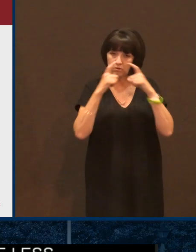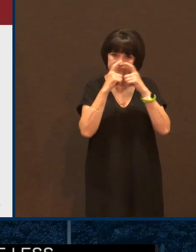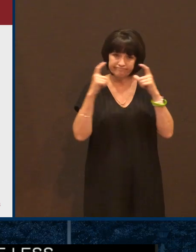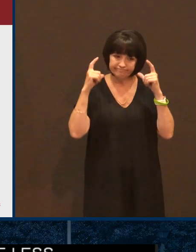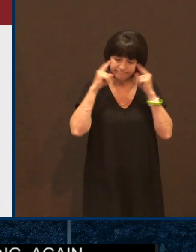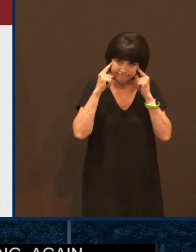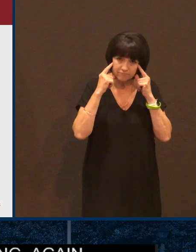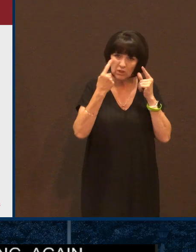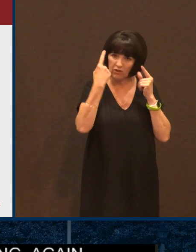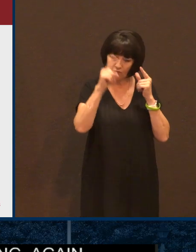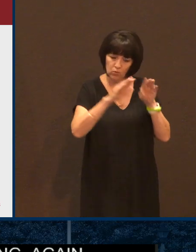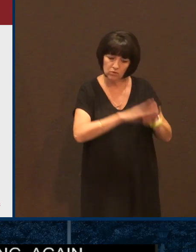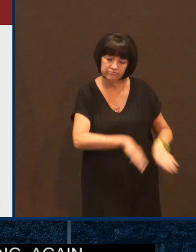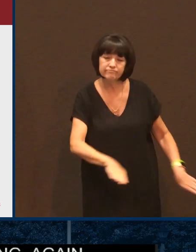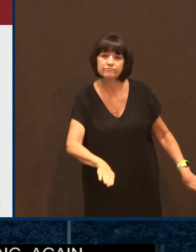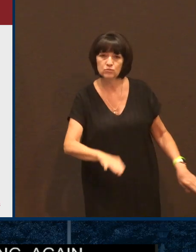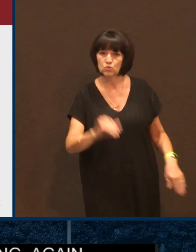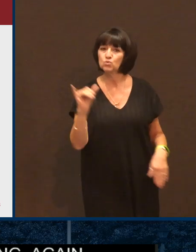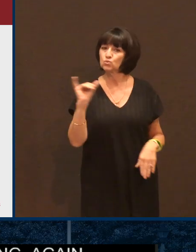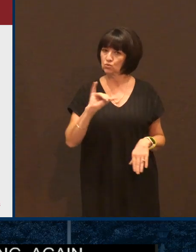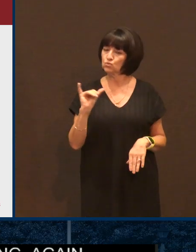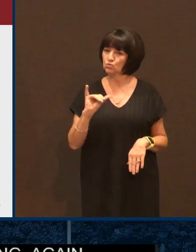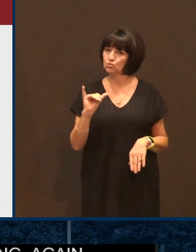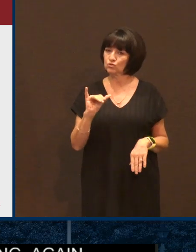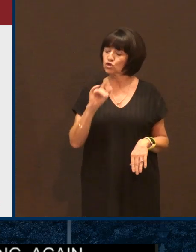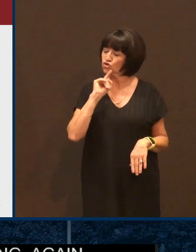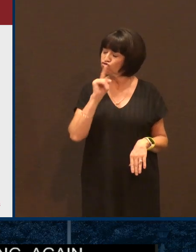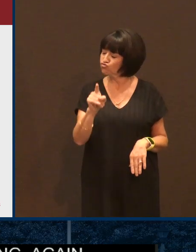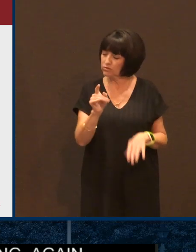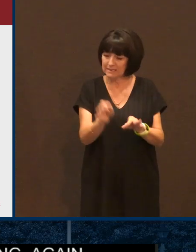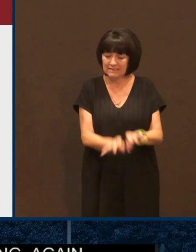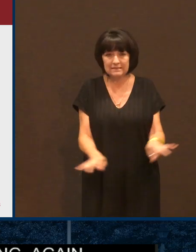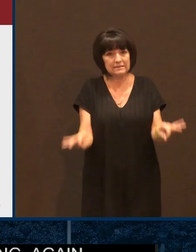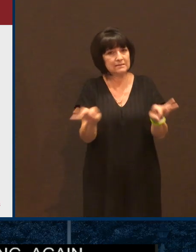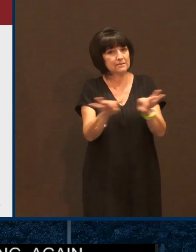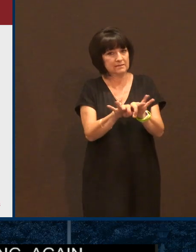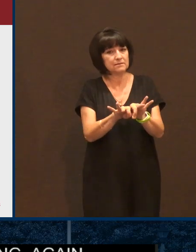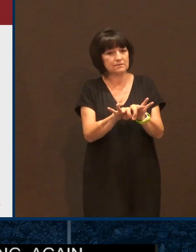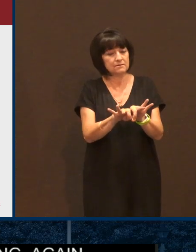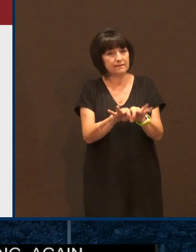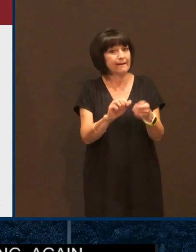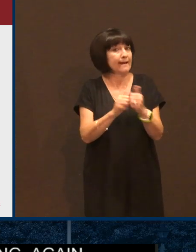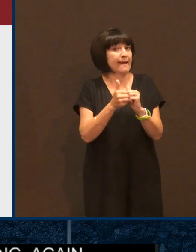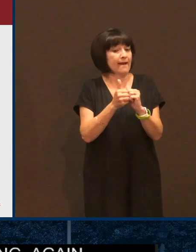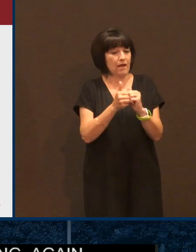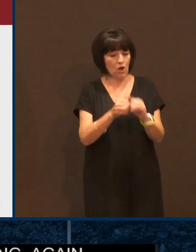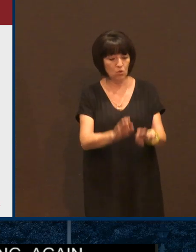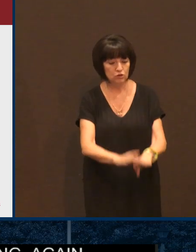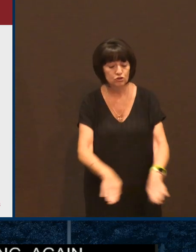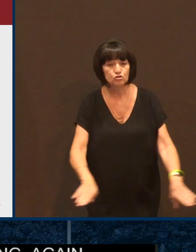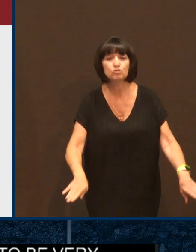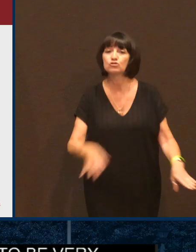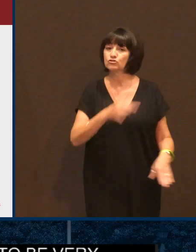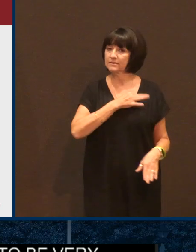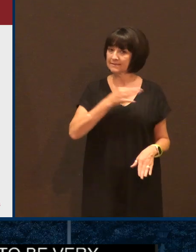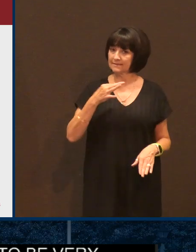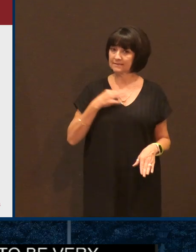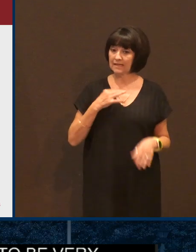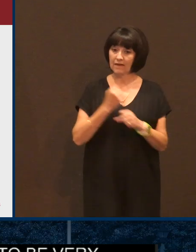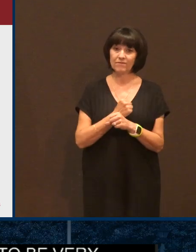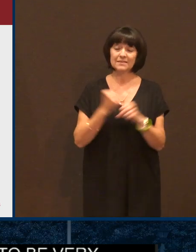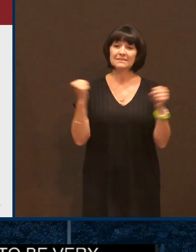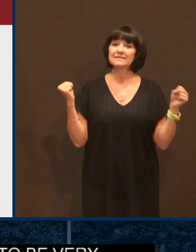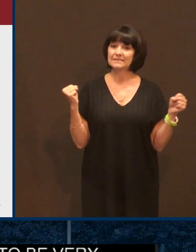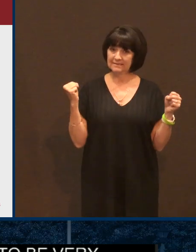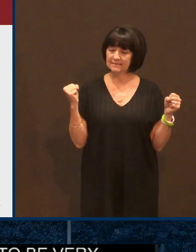going to be key, very key to keeping kids and staff safe. Kids need to be social distance. Ideally, we